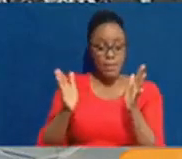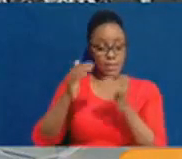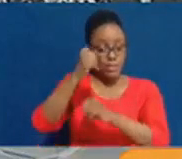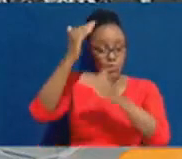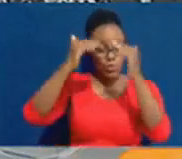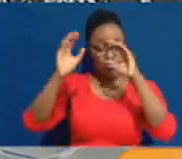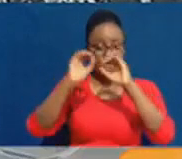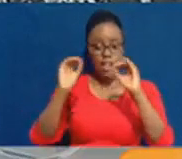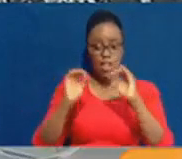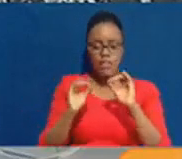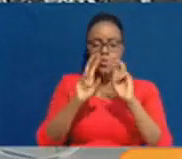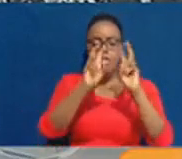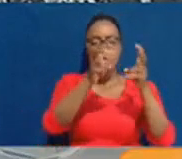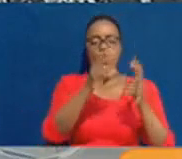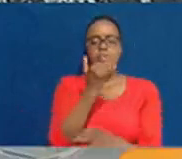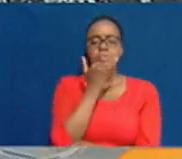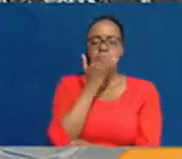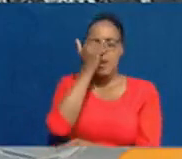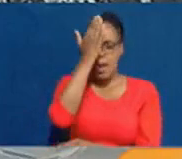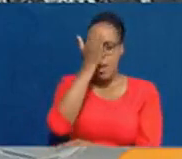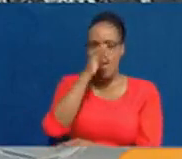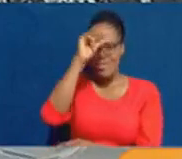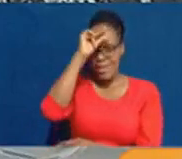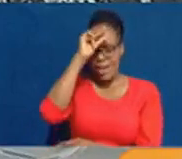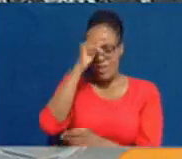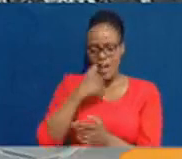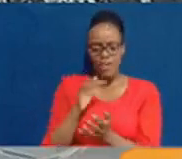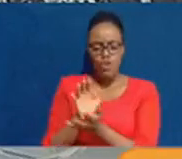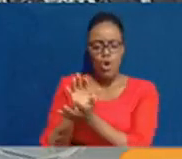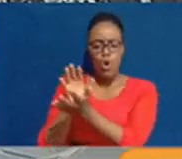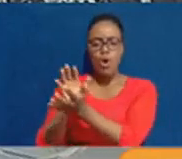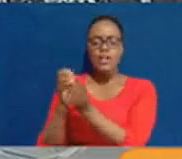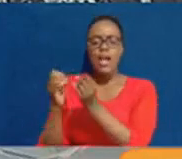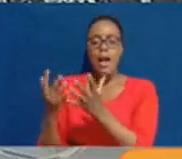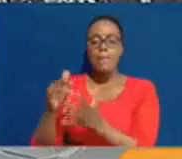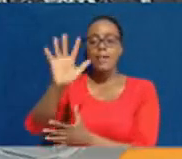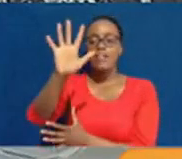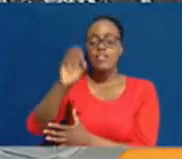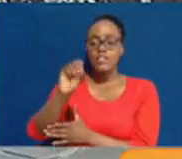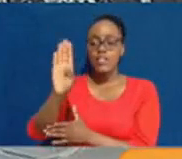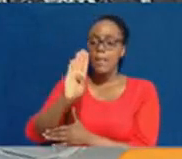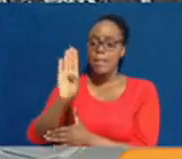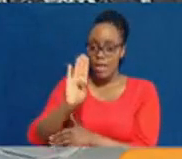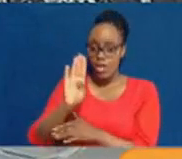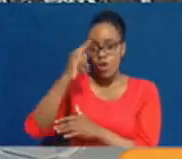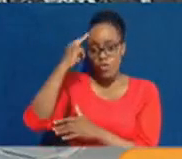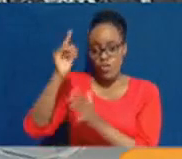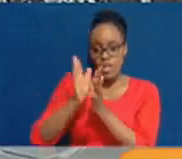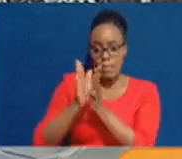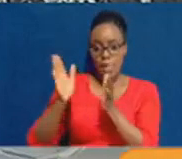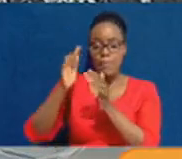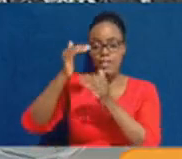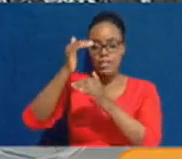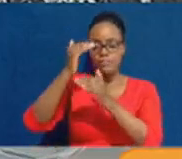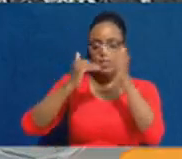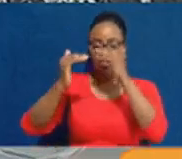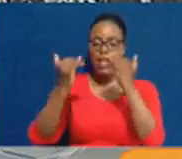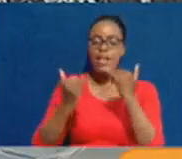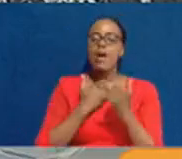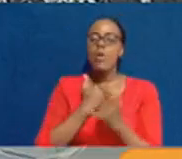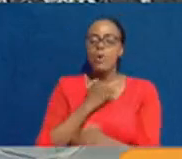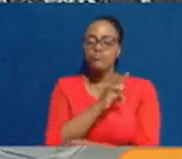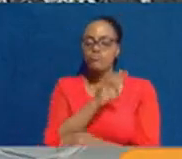naye, alinukuliwa vibaya, kwani tayari serikali imetenga shilingi bilioni 50 kwa vyuo vikuu vya umma. Hata hivyo, amevitaka